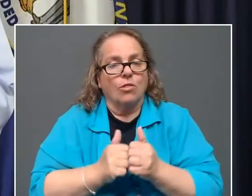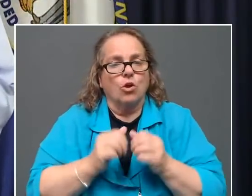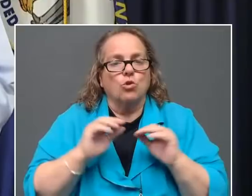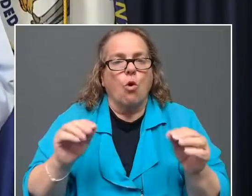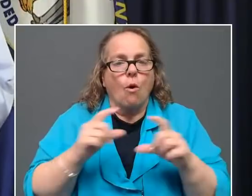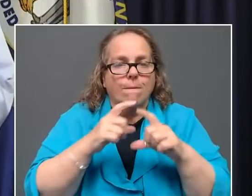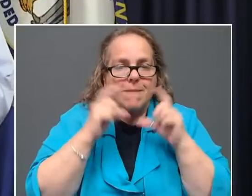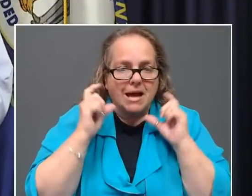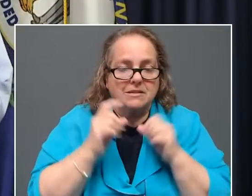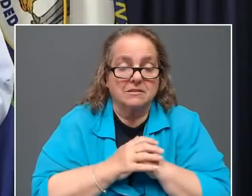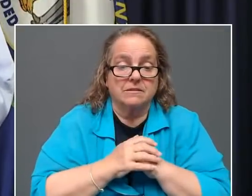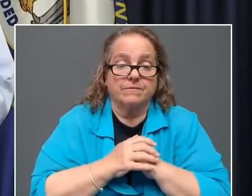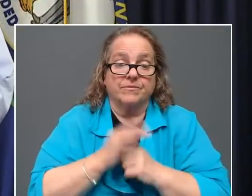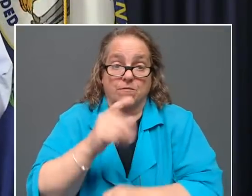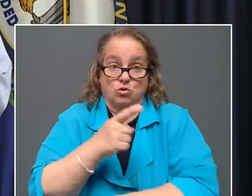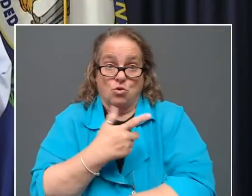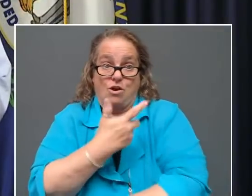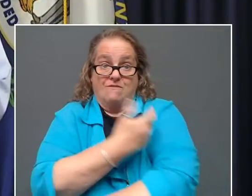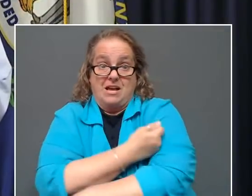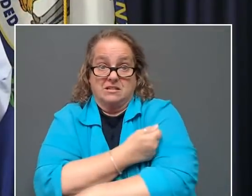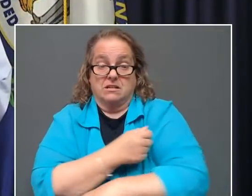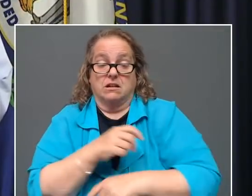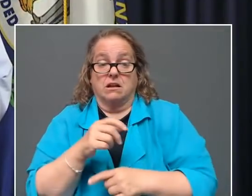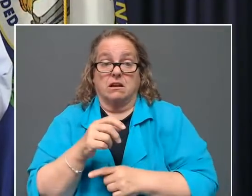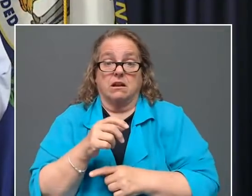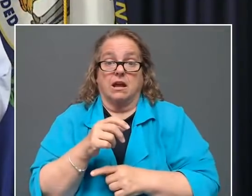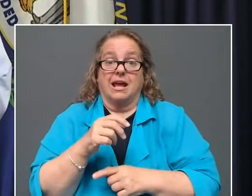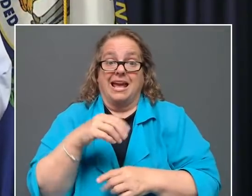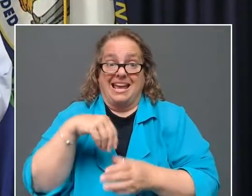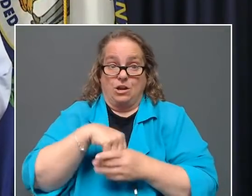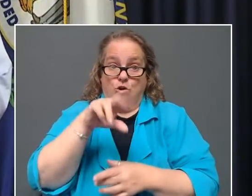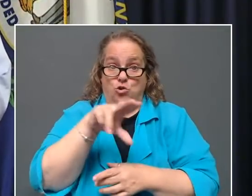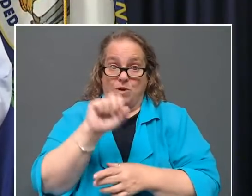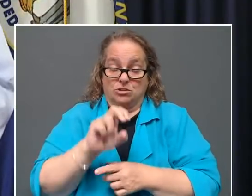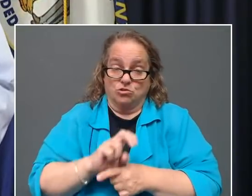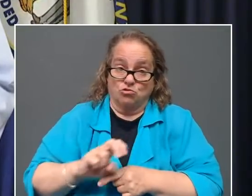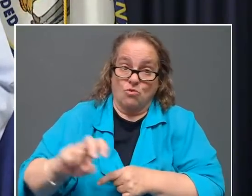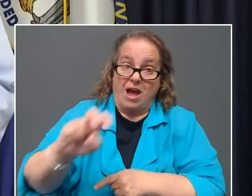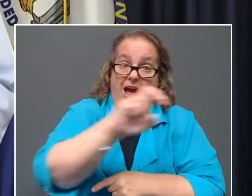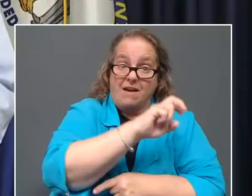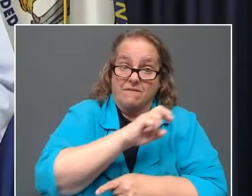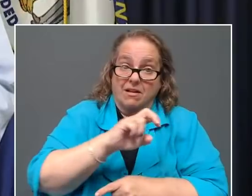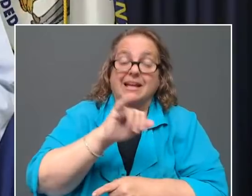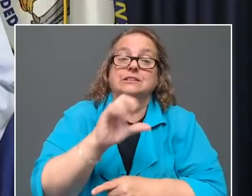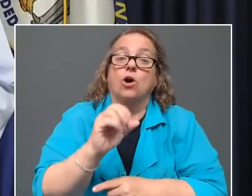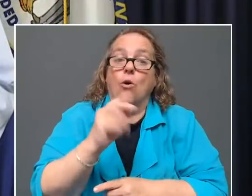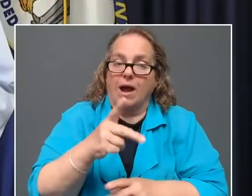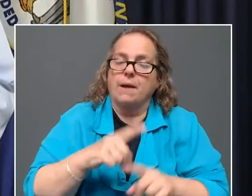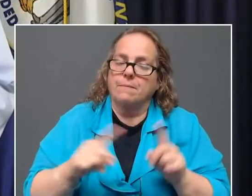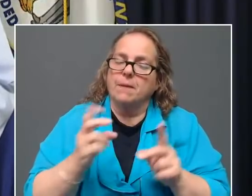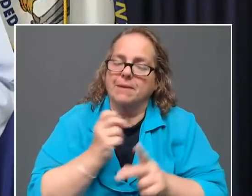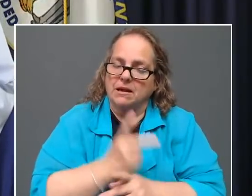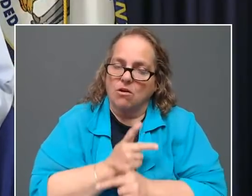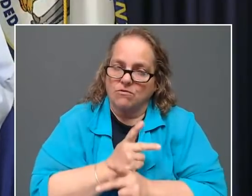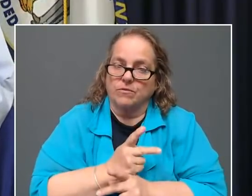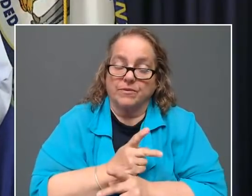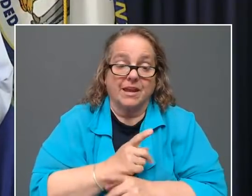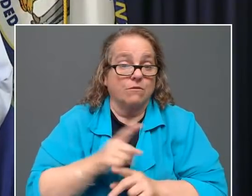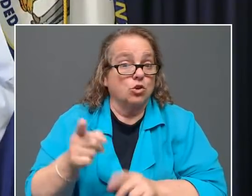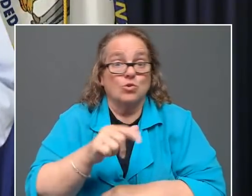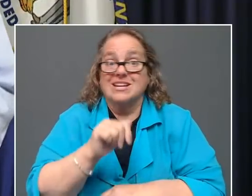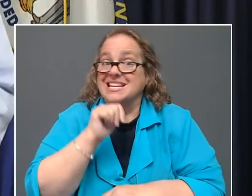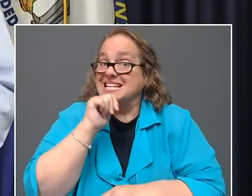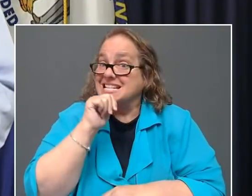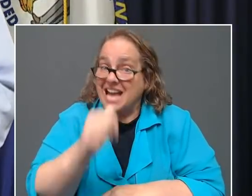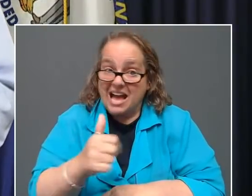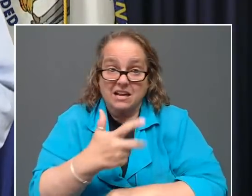vaccinated, domestic travel is now okay, though make sure you're careful when you do it. If you are not vaccinated, those activities